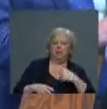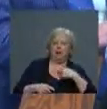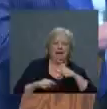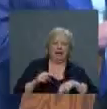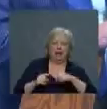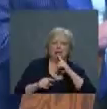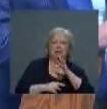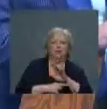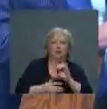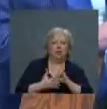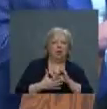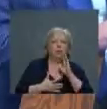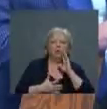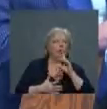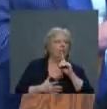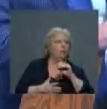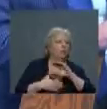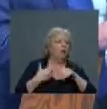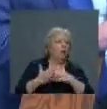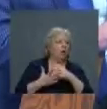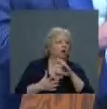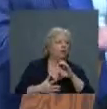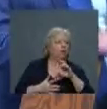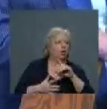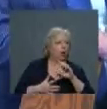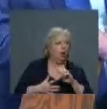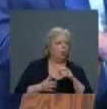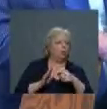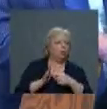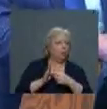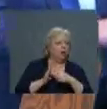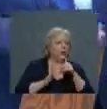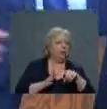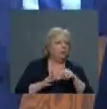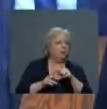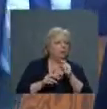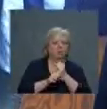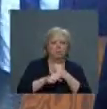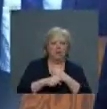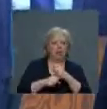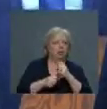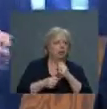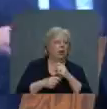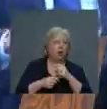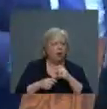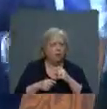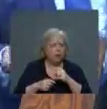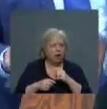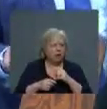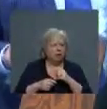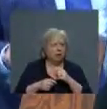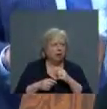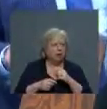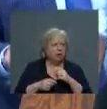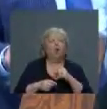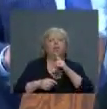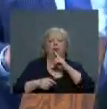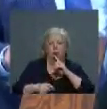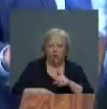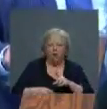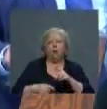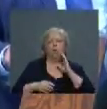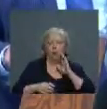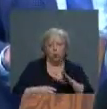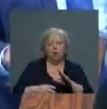do all of the code requirements necessary to make this project work. And, you know, I've worked with Public Works a long time,